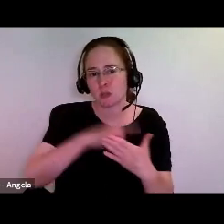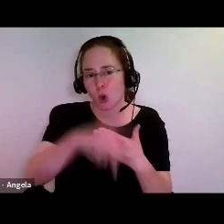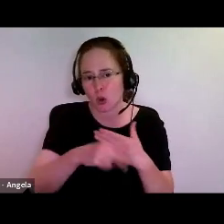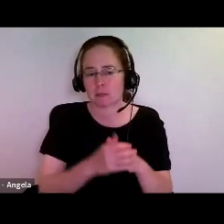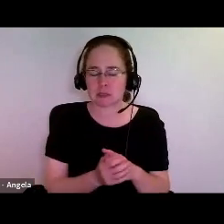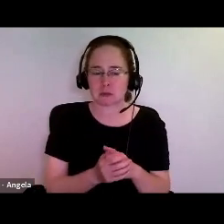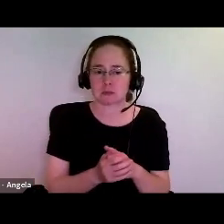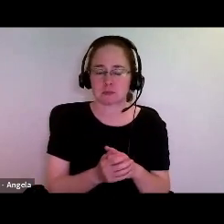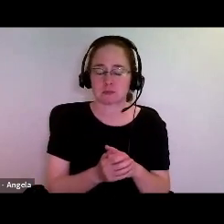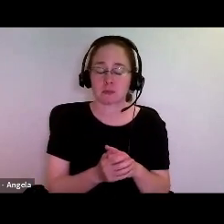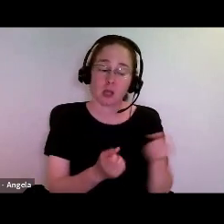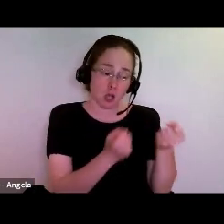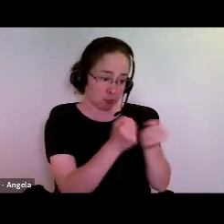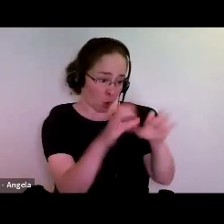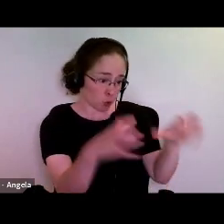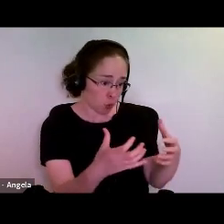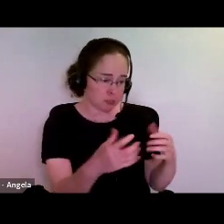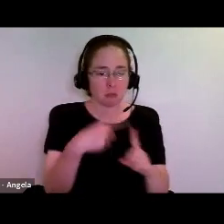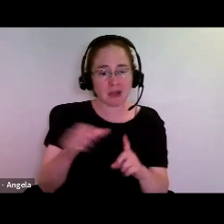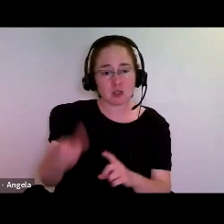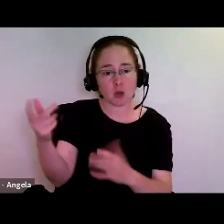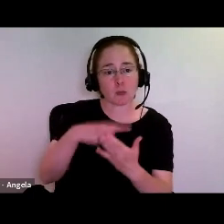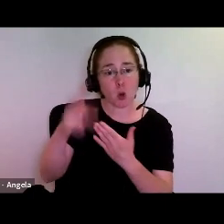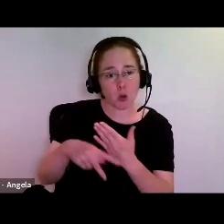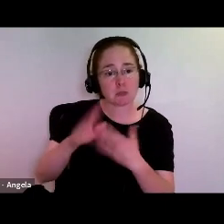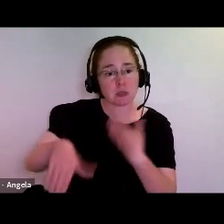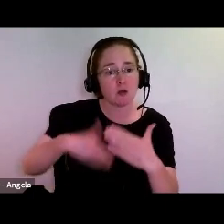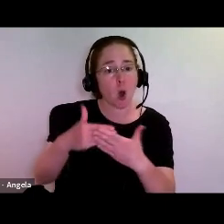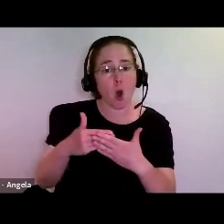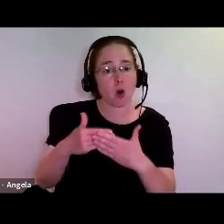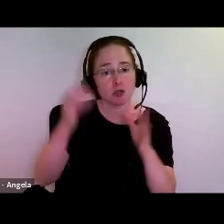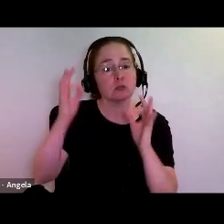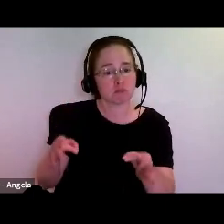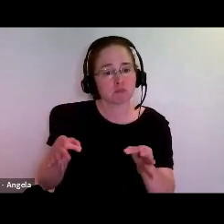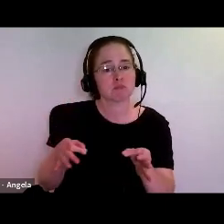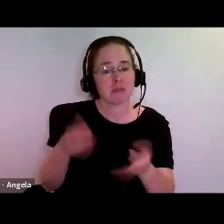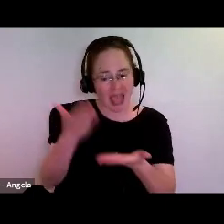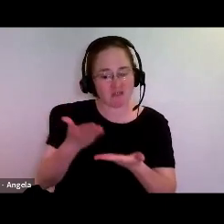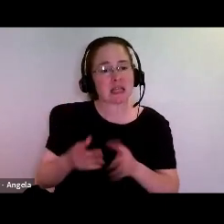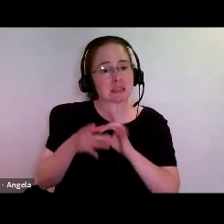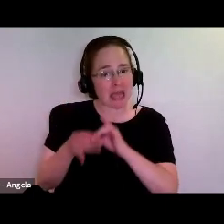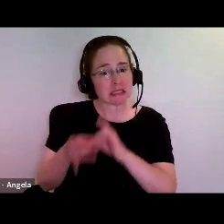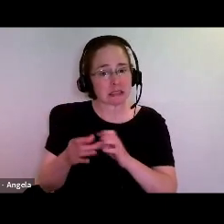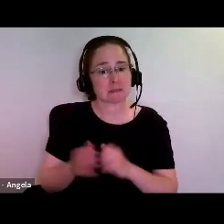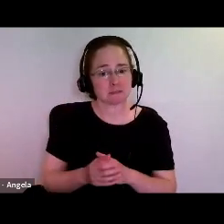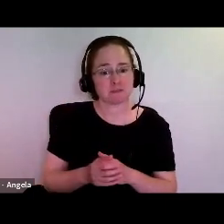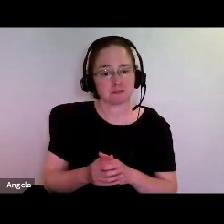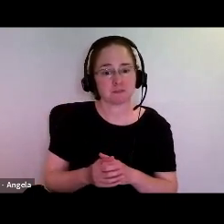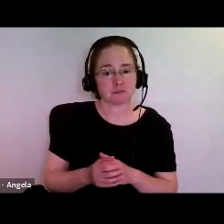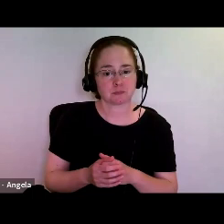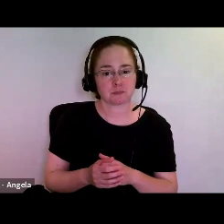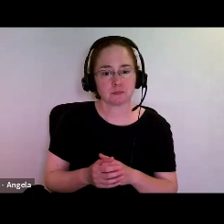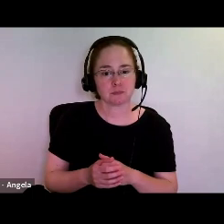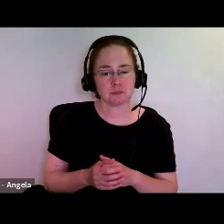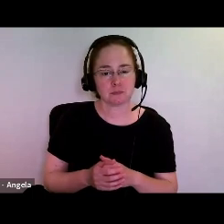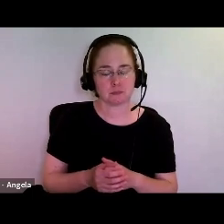the support groups, all of our programs have been determined to be as evidence-based. If you'll go to the next